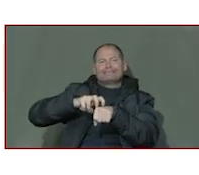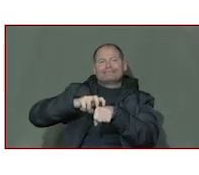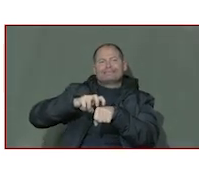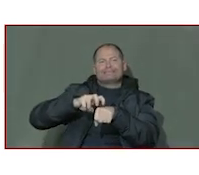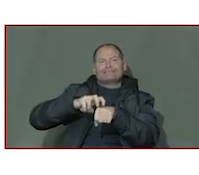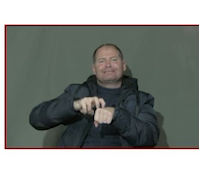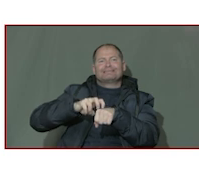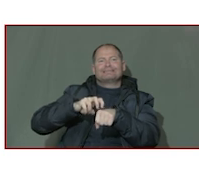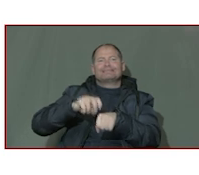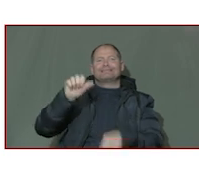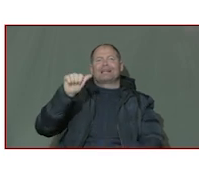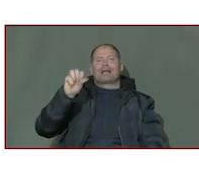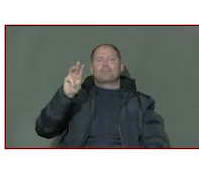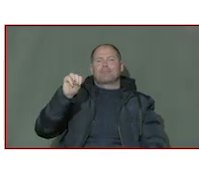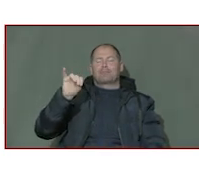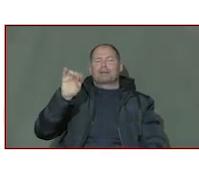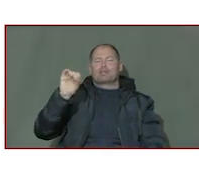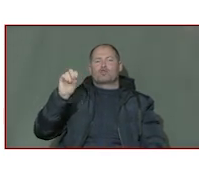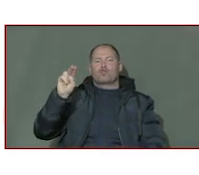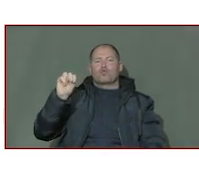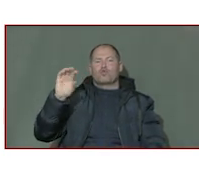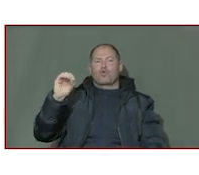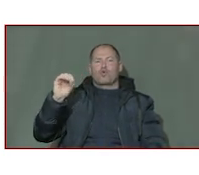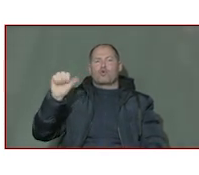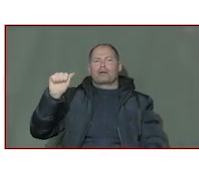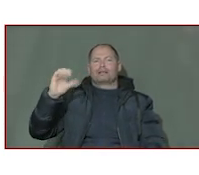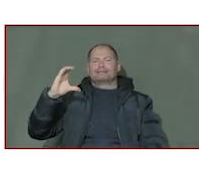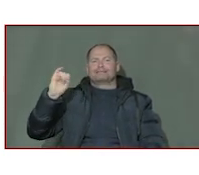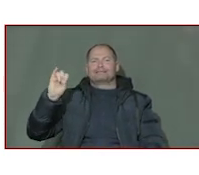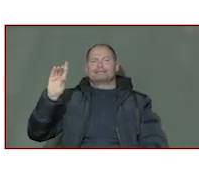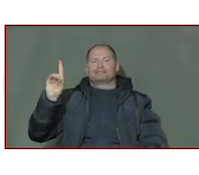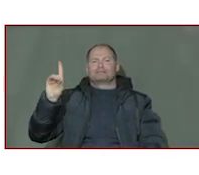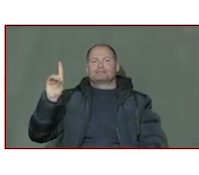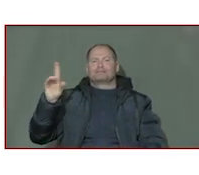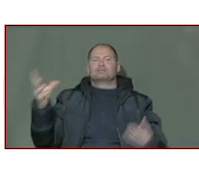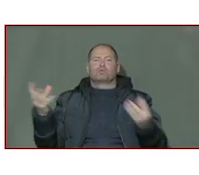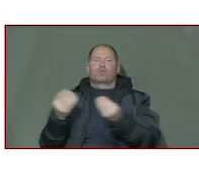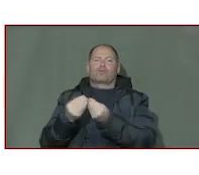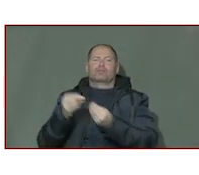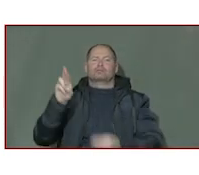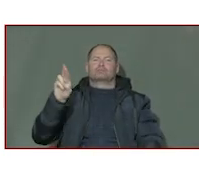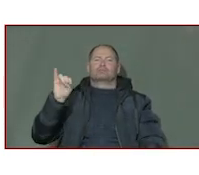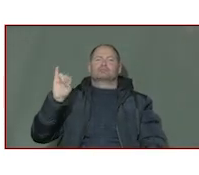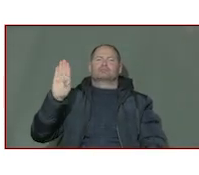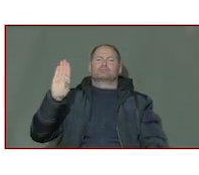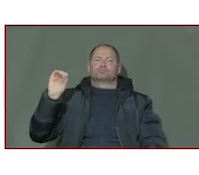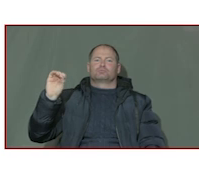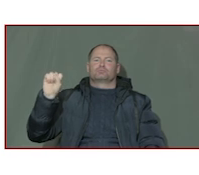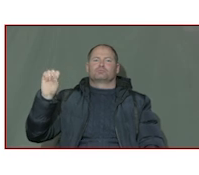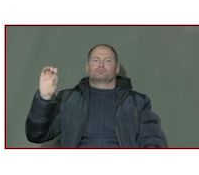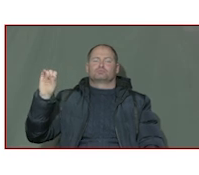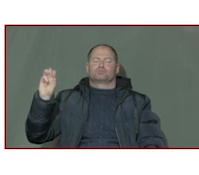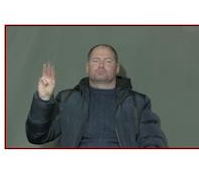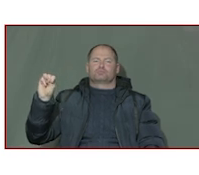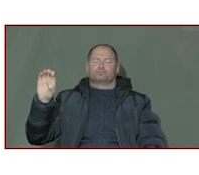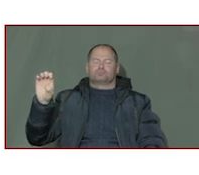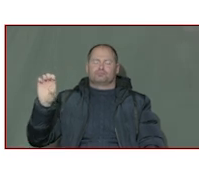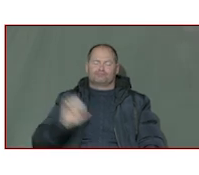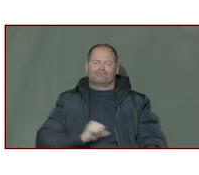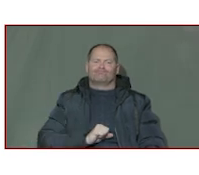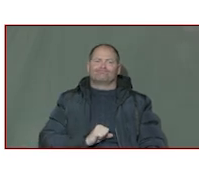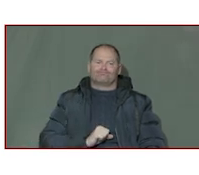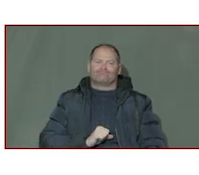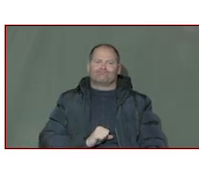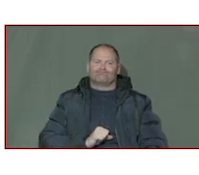acid where? To the ribosome. Don't just say tRNA brings the required amino acid.